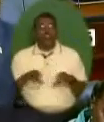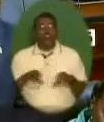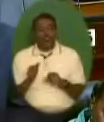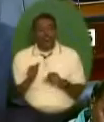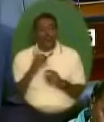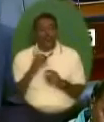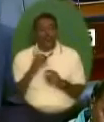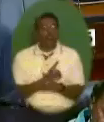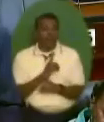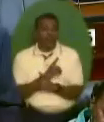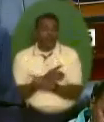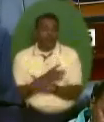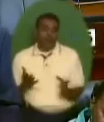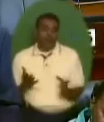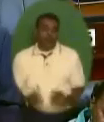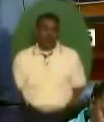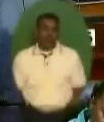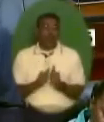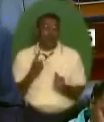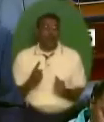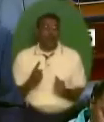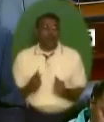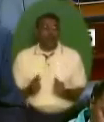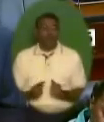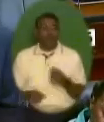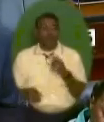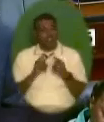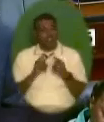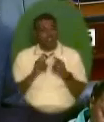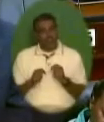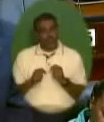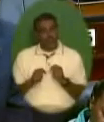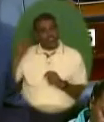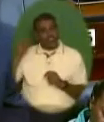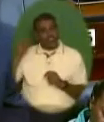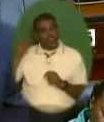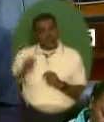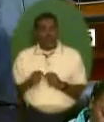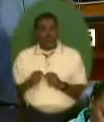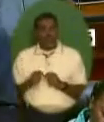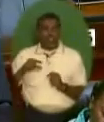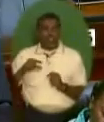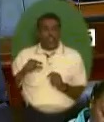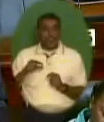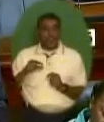was the correct one? The Trinidad and Tobago model of the gas sector